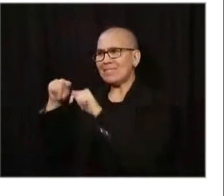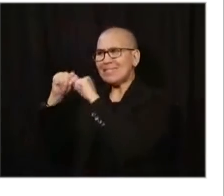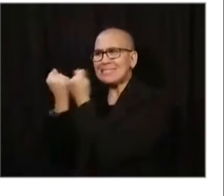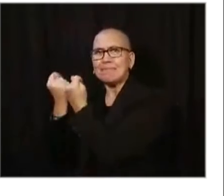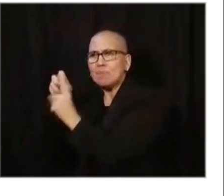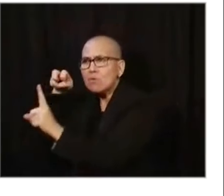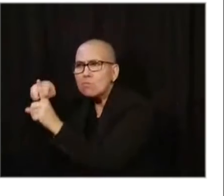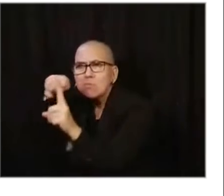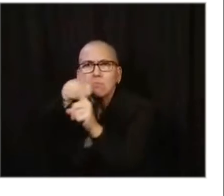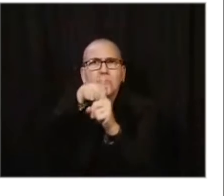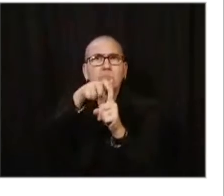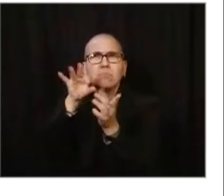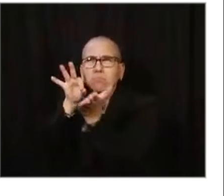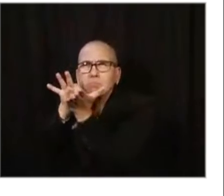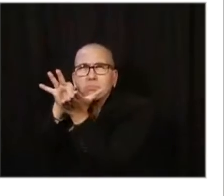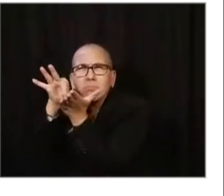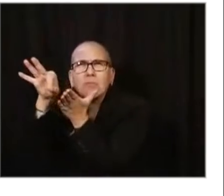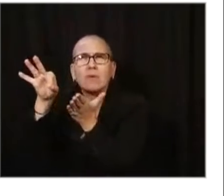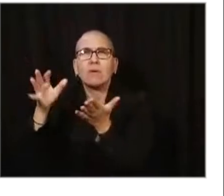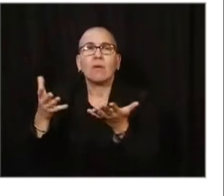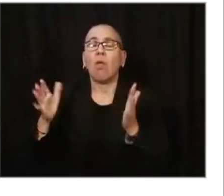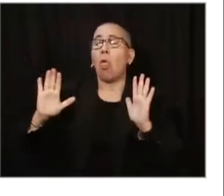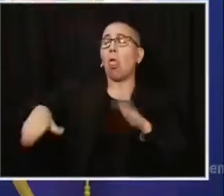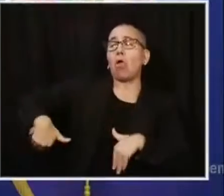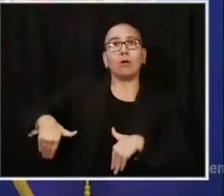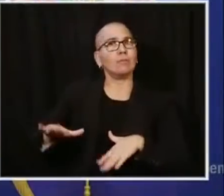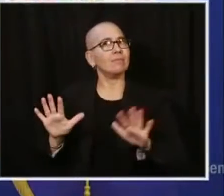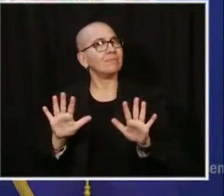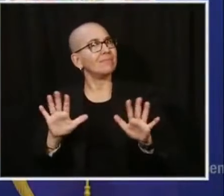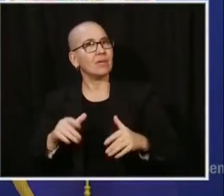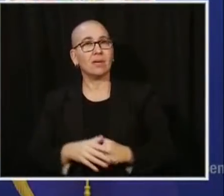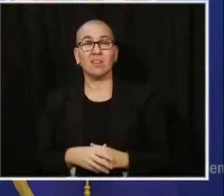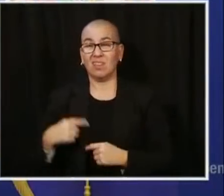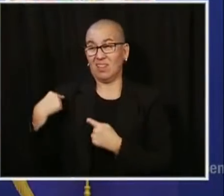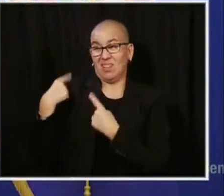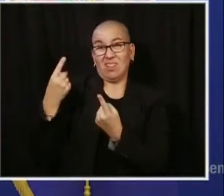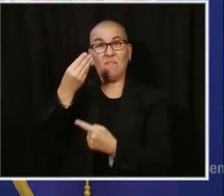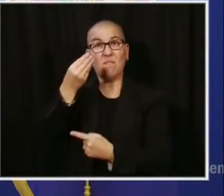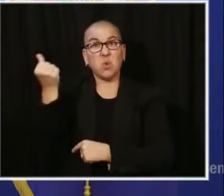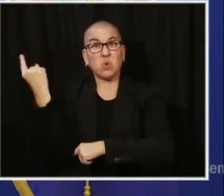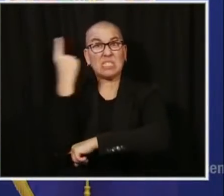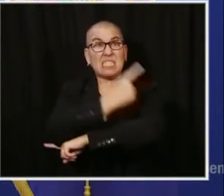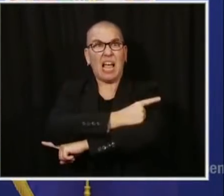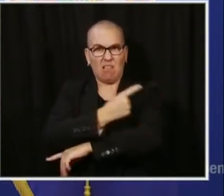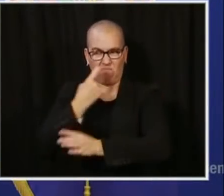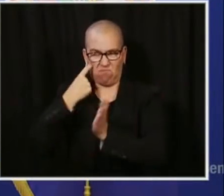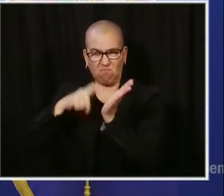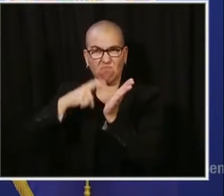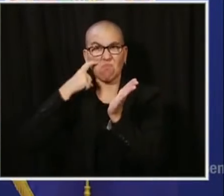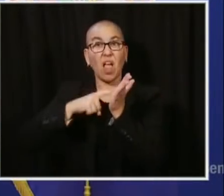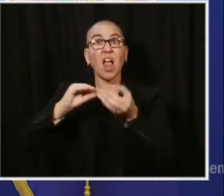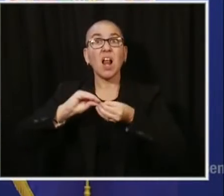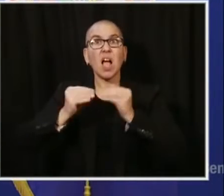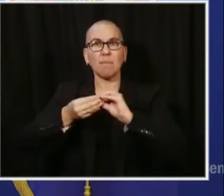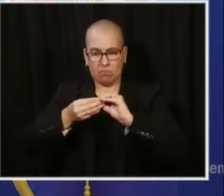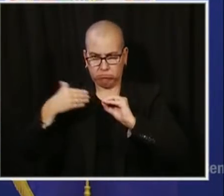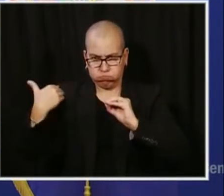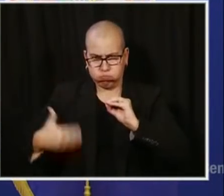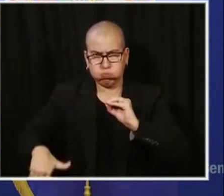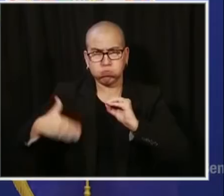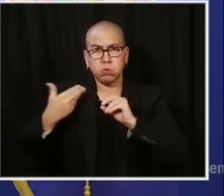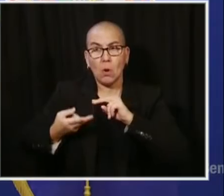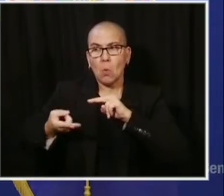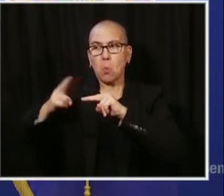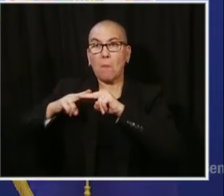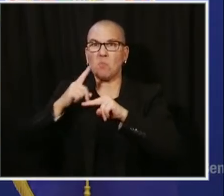10 days, we have seen that exponential growth in Minnesota. We've seen it hit record cases